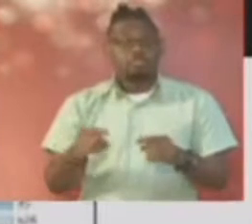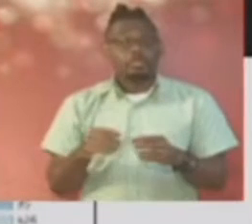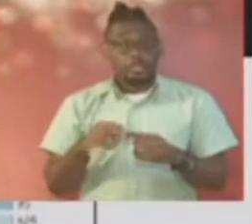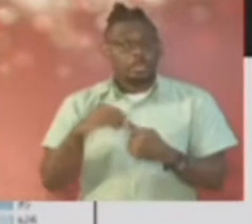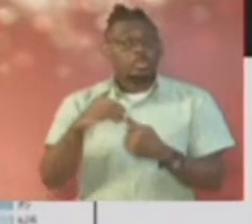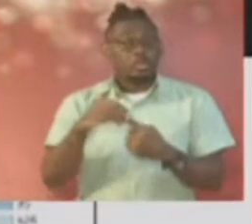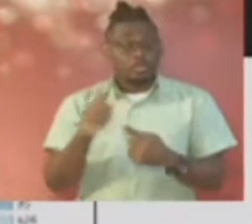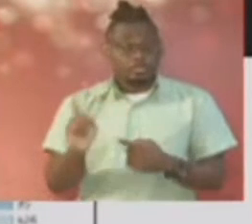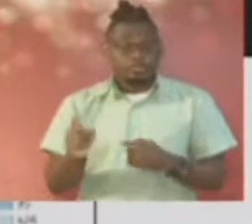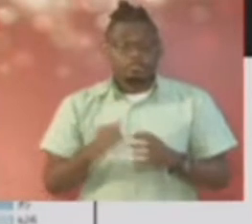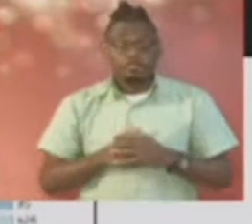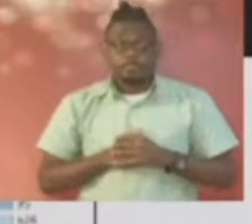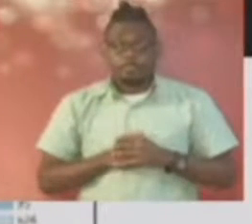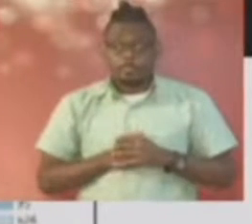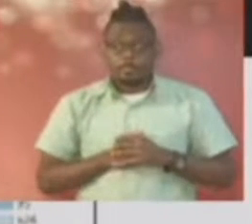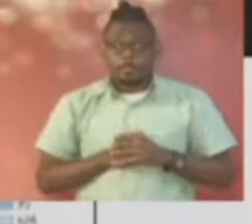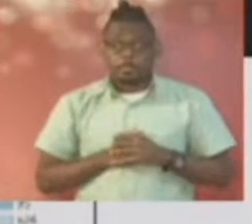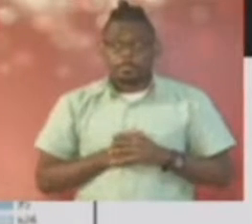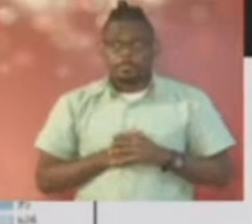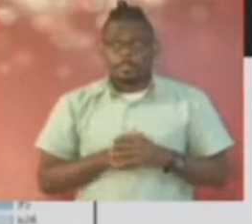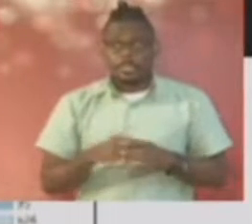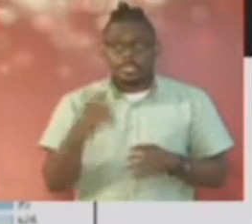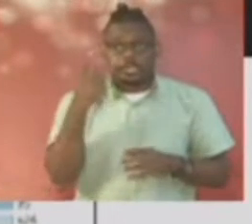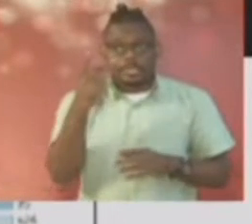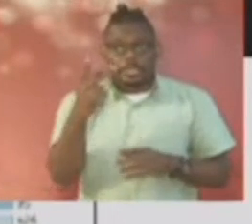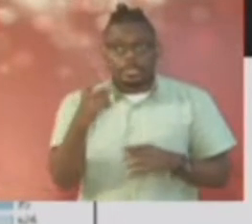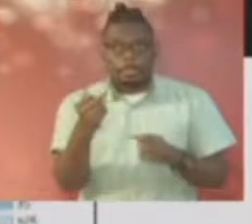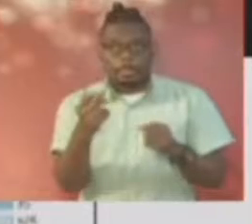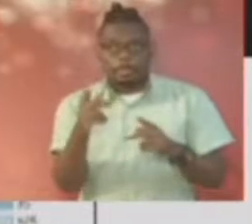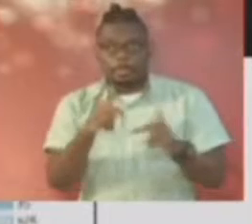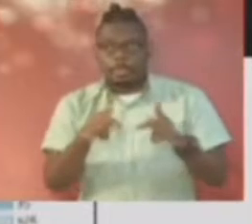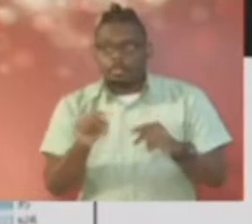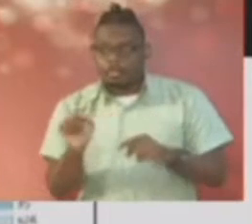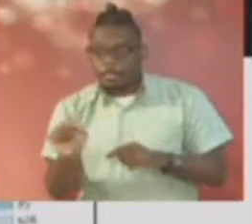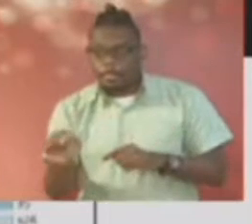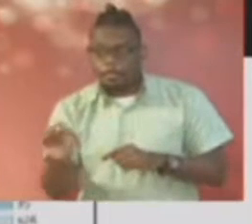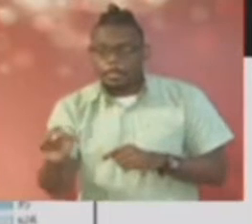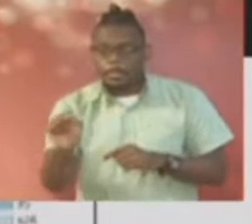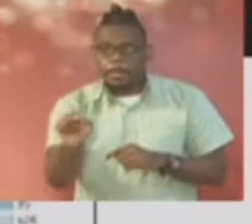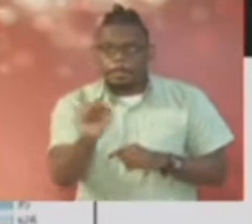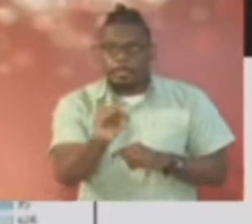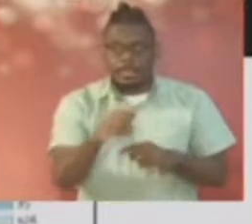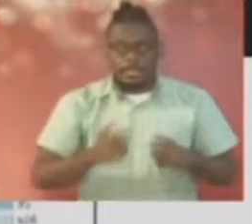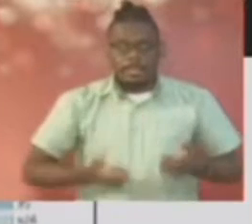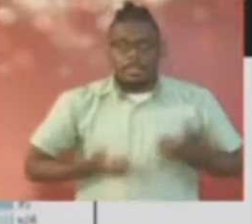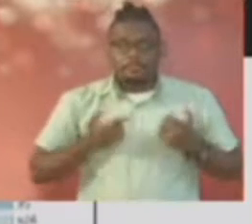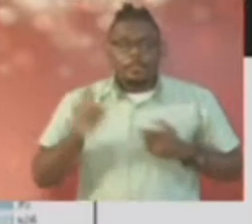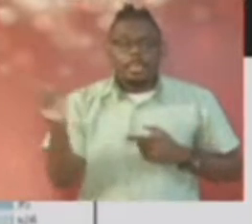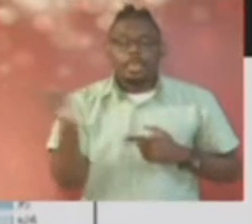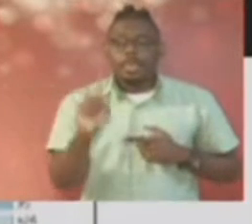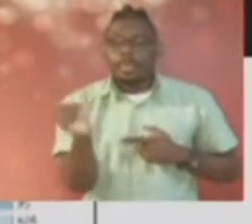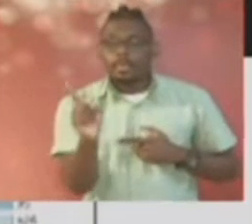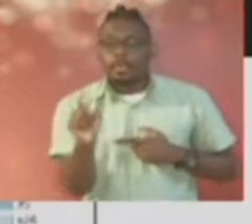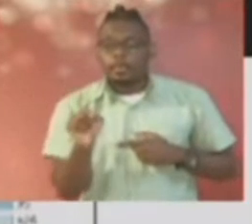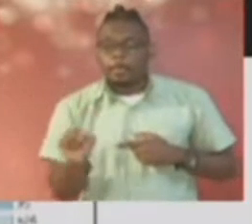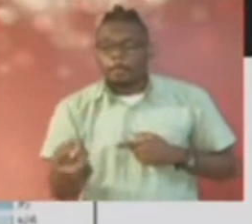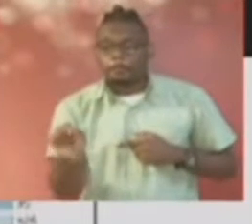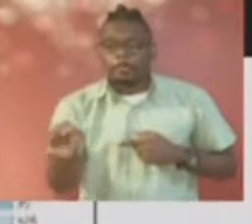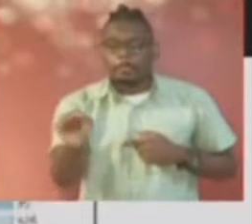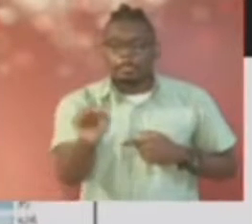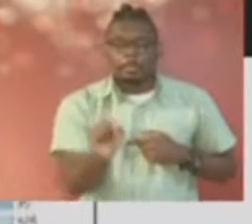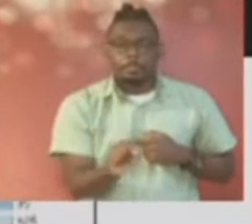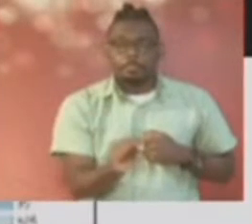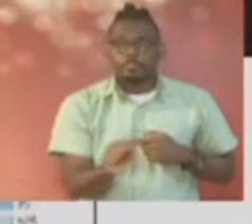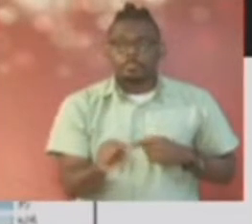we'll see what the distribution of cases look like in this map. We see that there's a continued high number of cases along